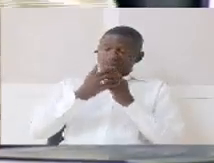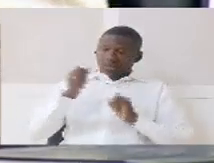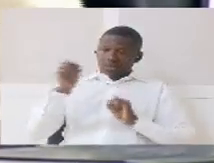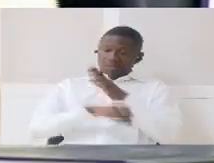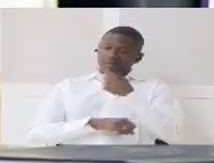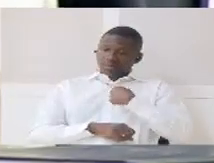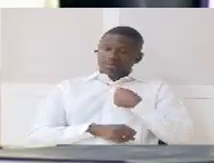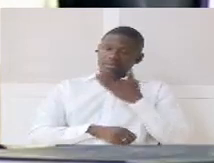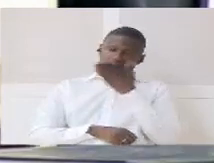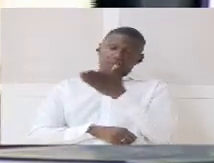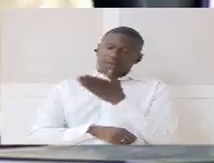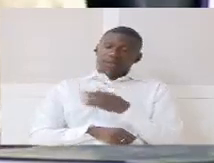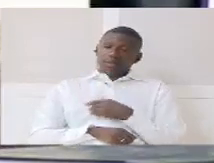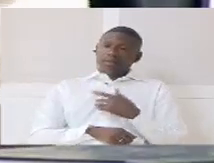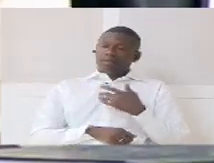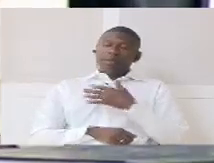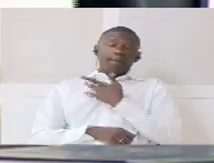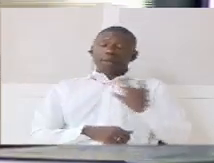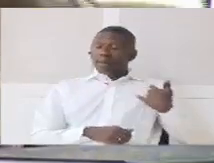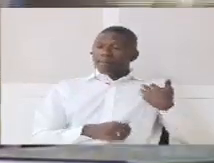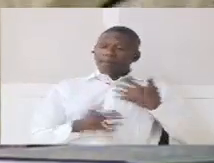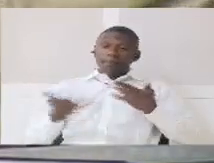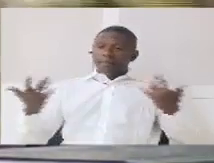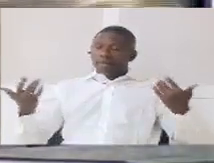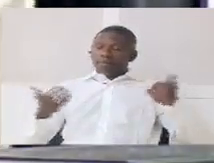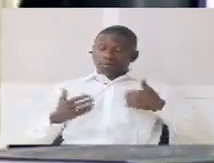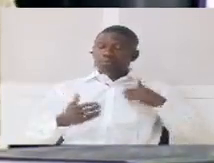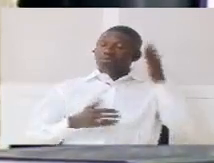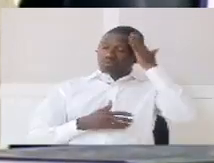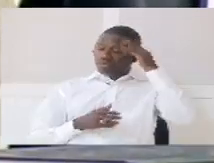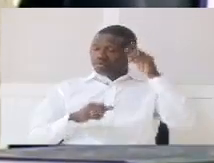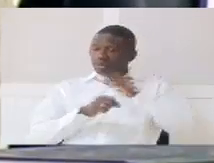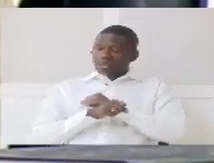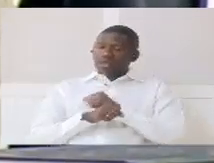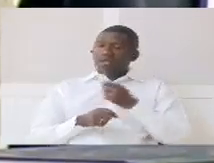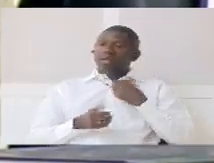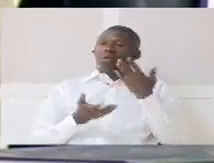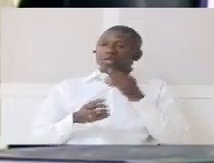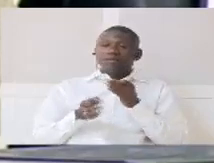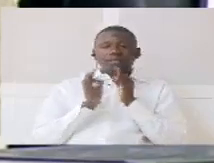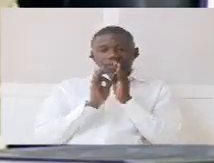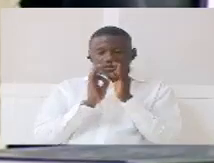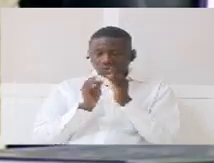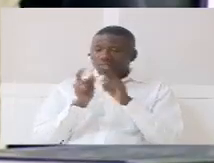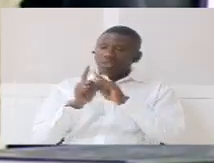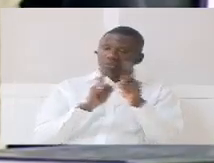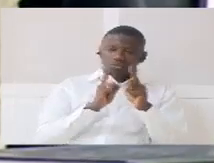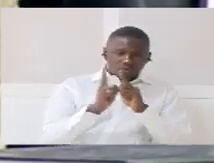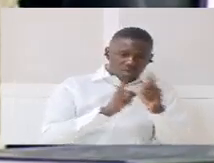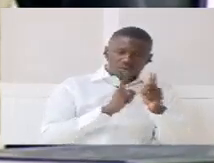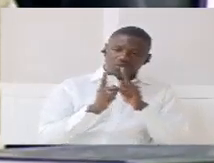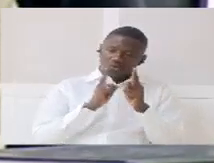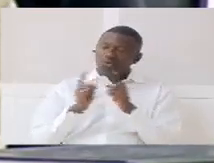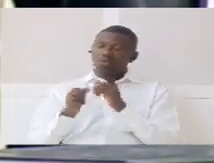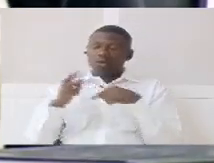the workshops, I am, to tell them the condition of prisons. I was always sent by the prison department, and I used the opportunity